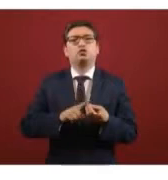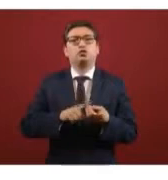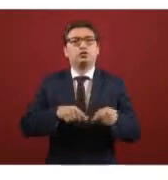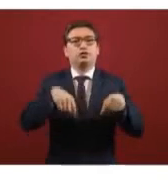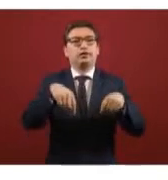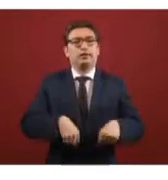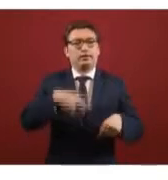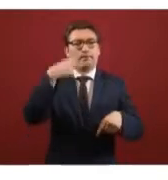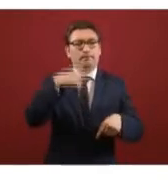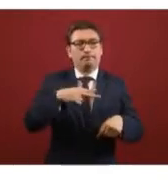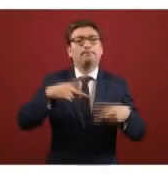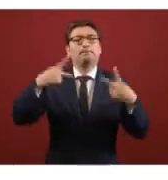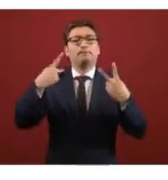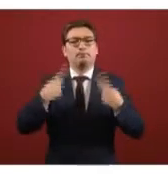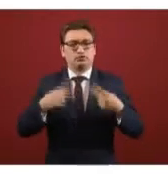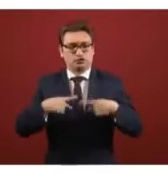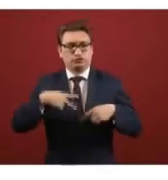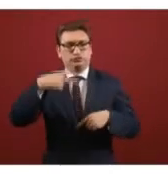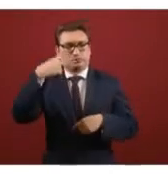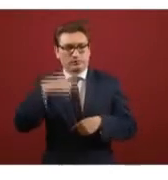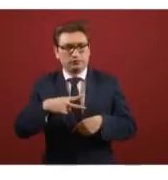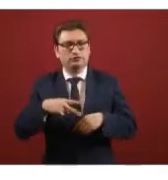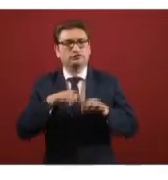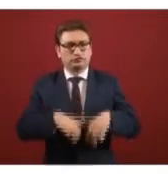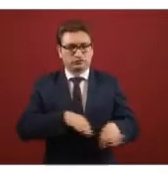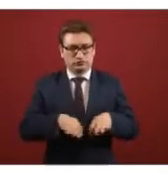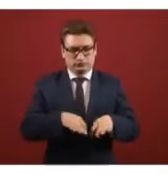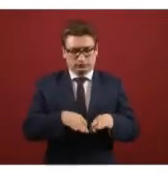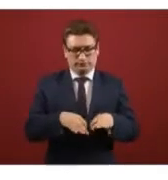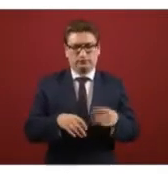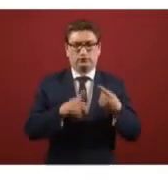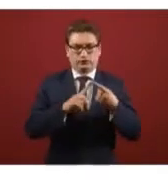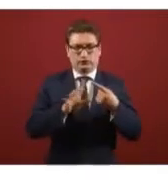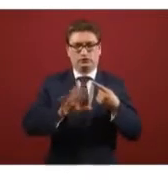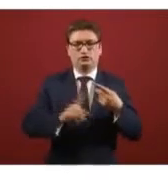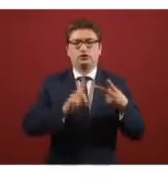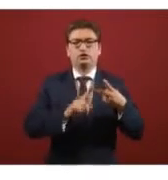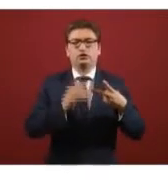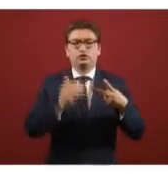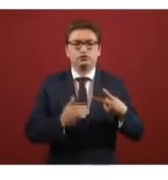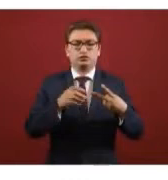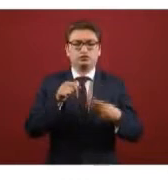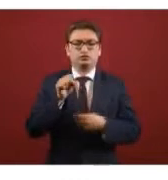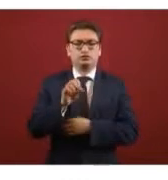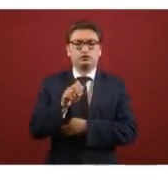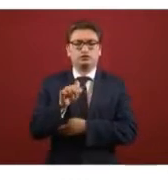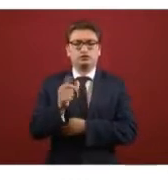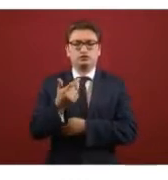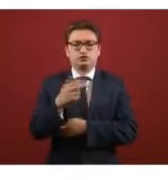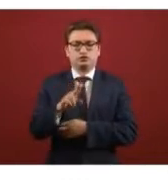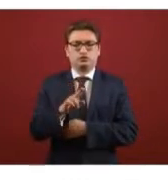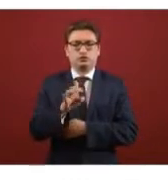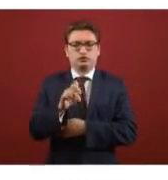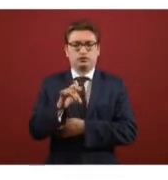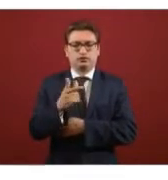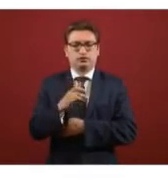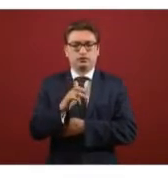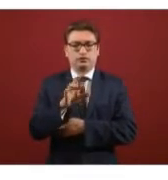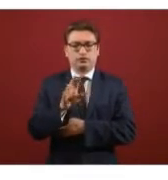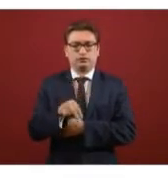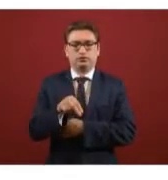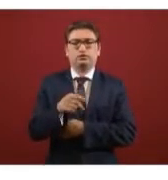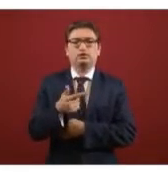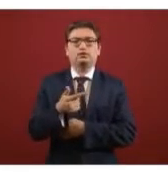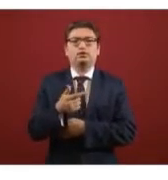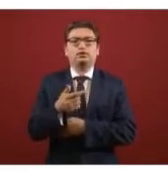con mexicanos. okay, the El first row is the paquete packet, the two is the queda association para or the company Samsung that Energy. took the job. Estes son